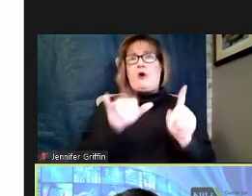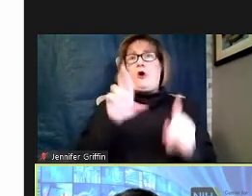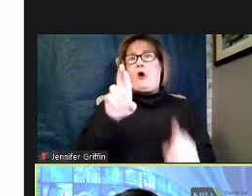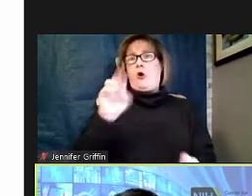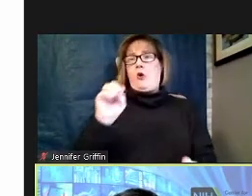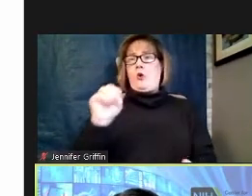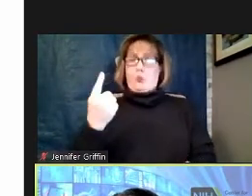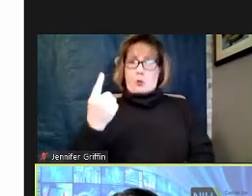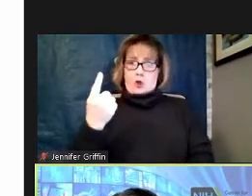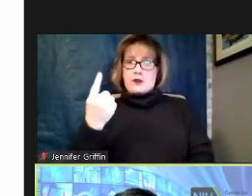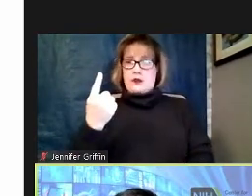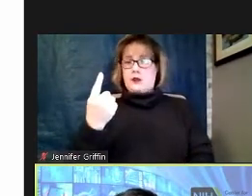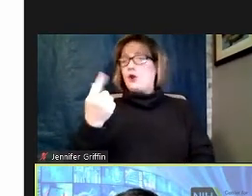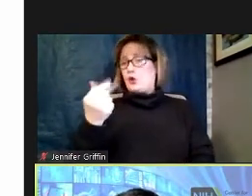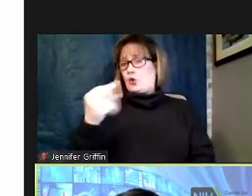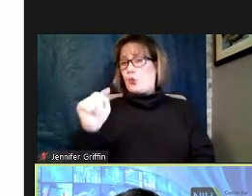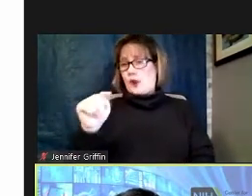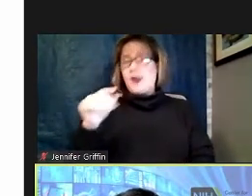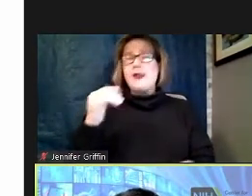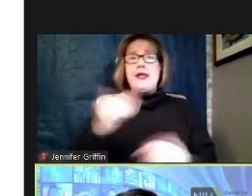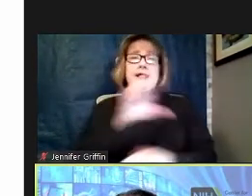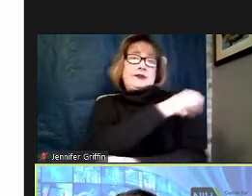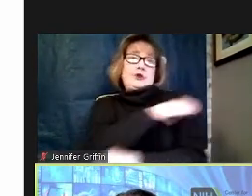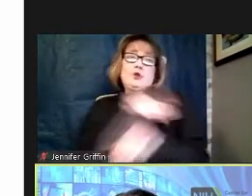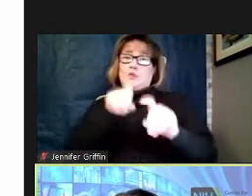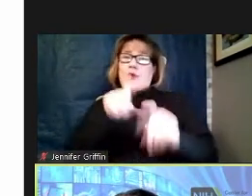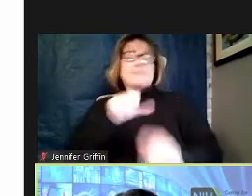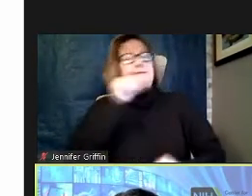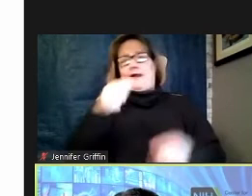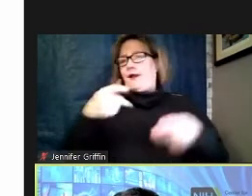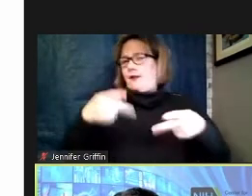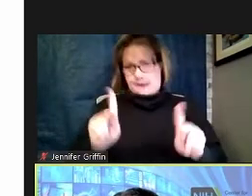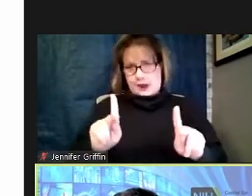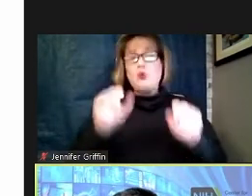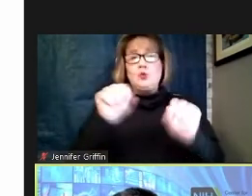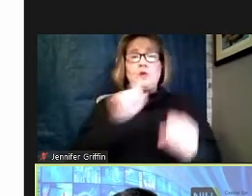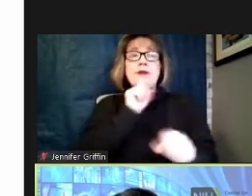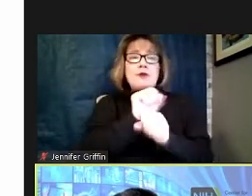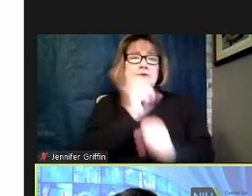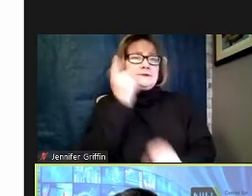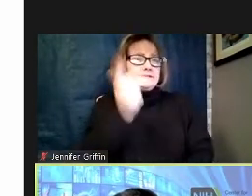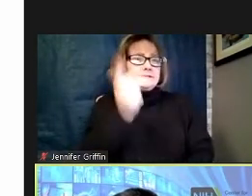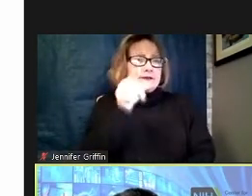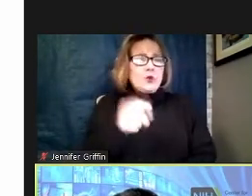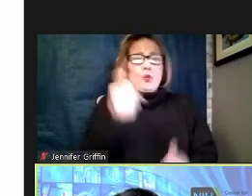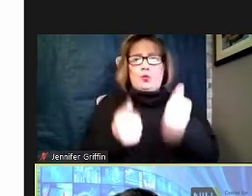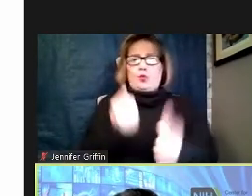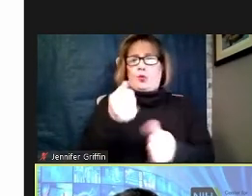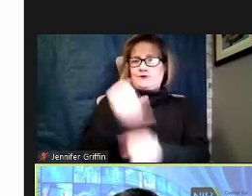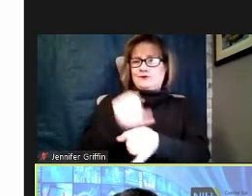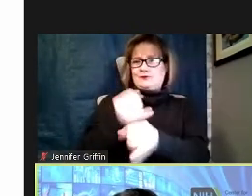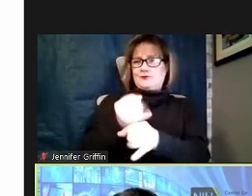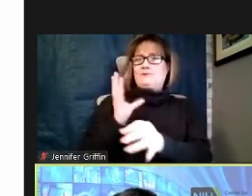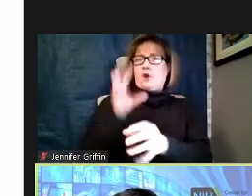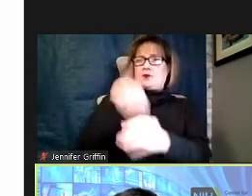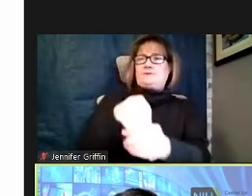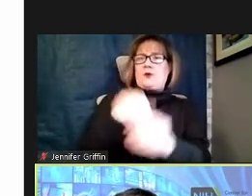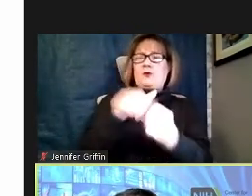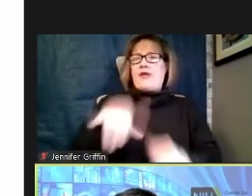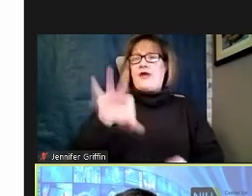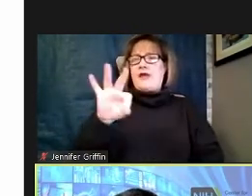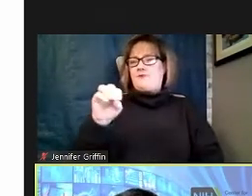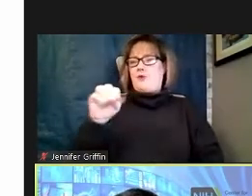R01 grant where clinical trials are not allowed. You can actually see which institutes are participating in the